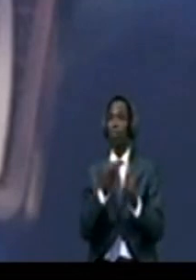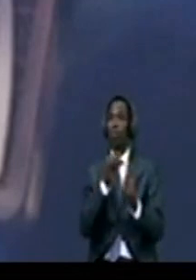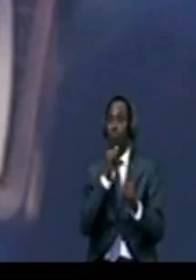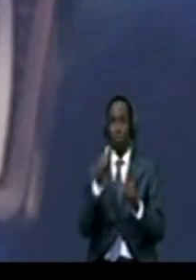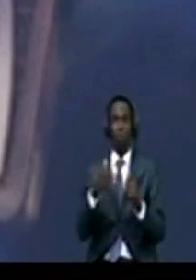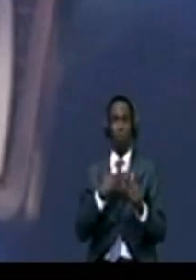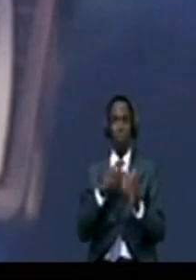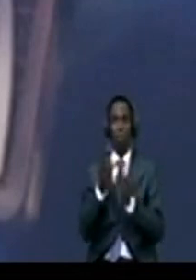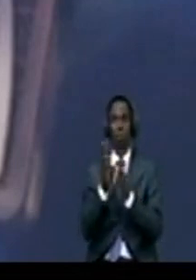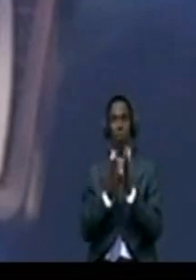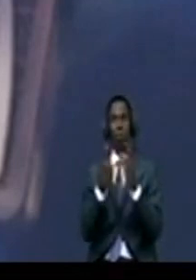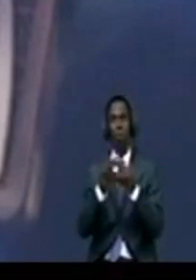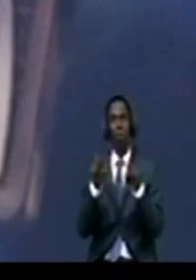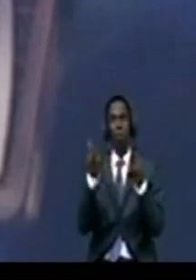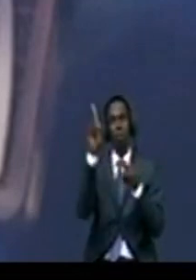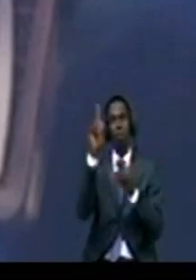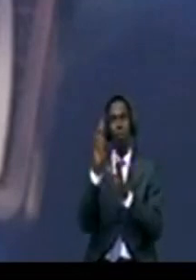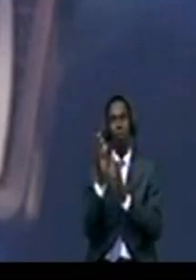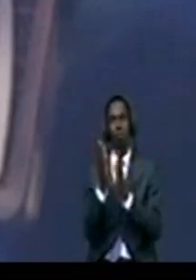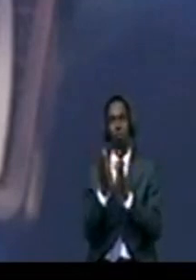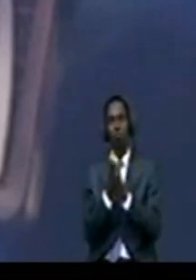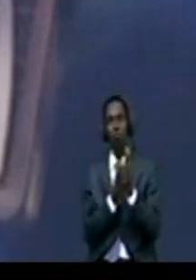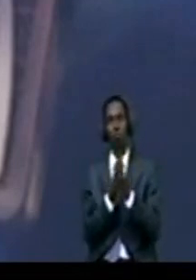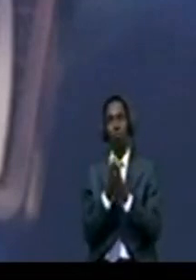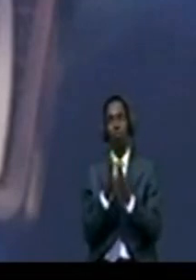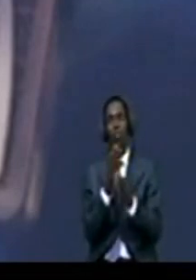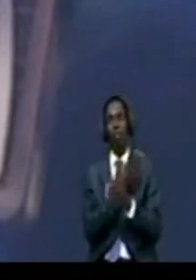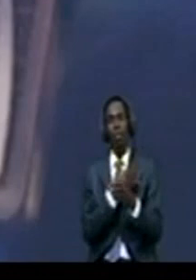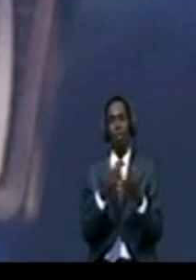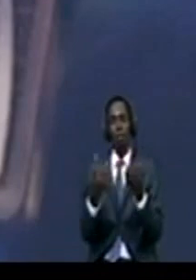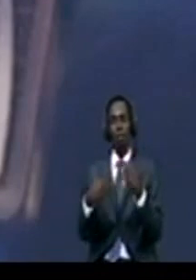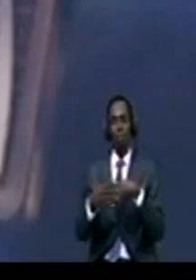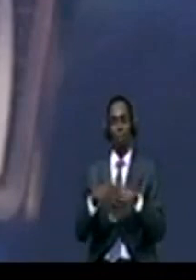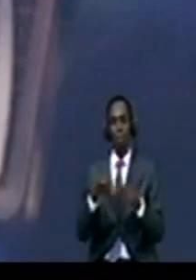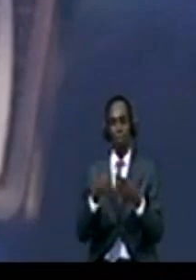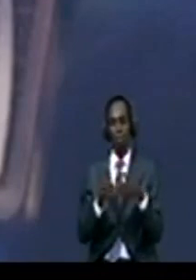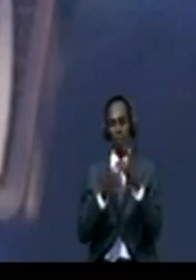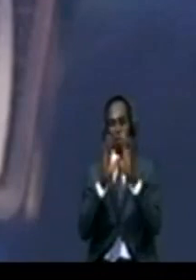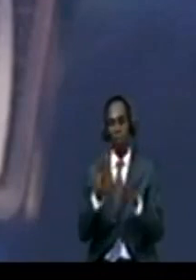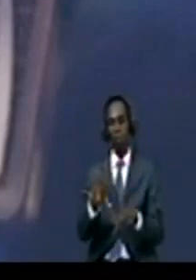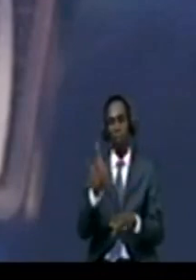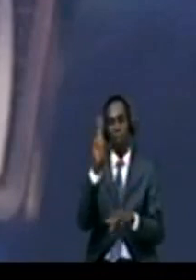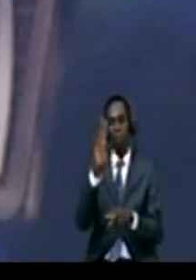thou wilt. And he cometh unto the disciples, and findeth them asleep,